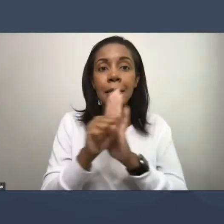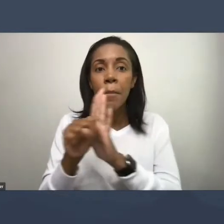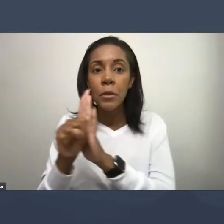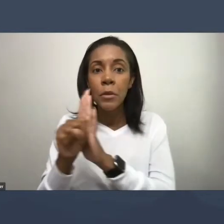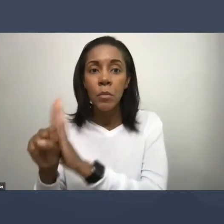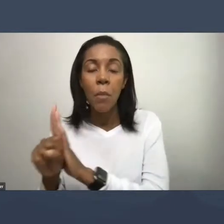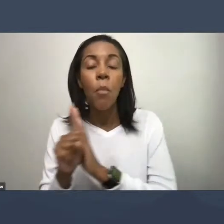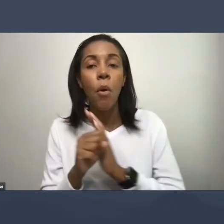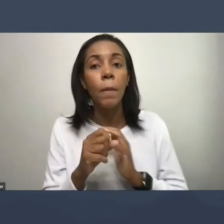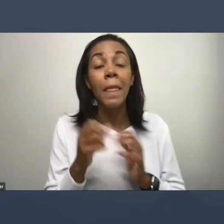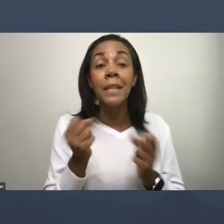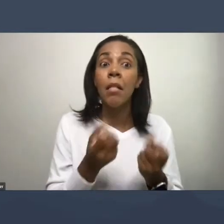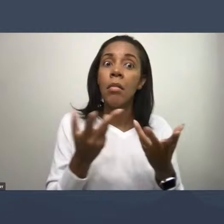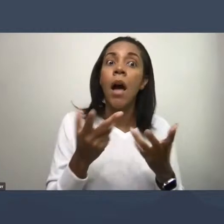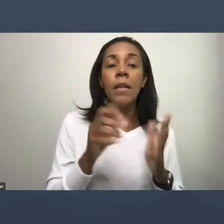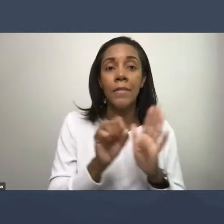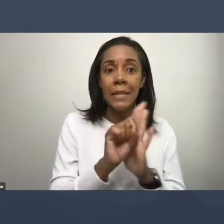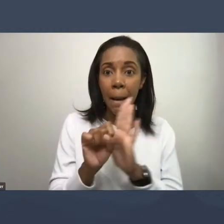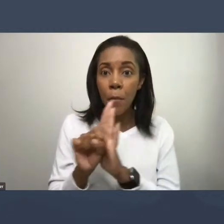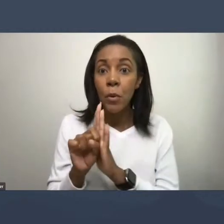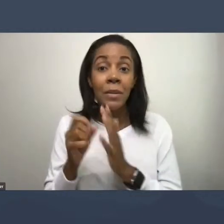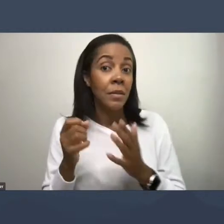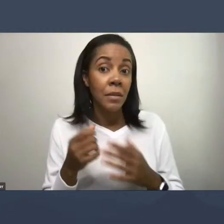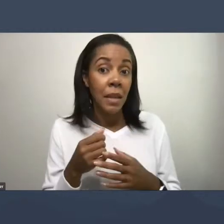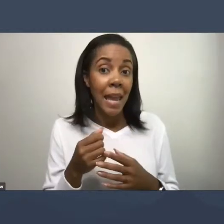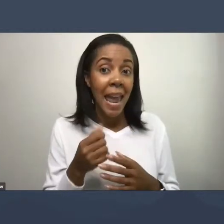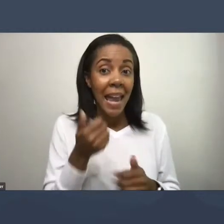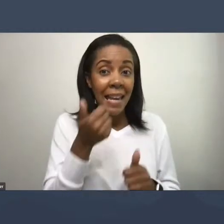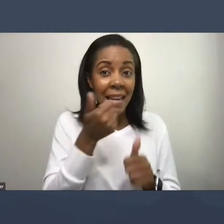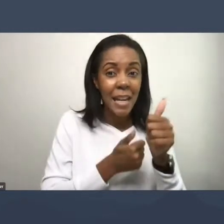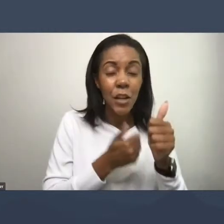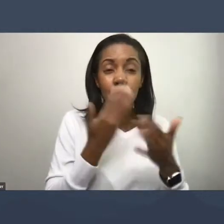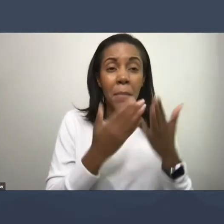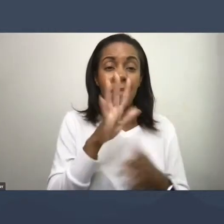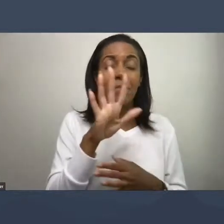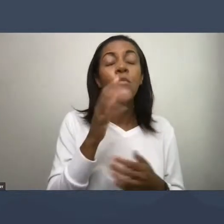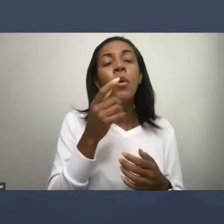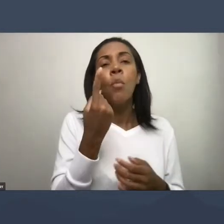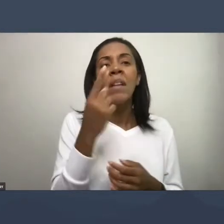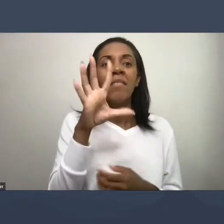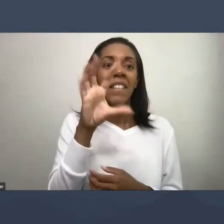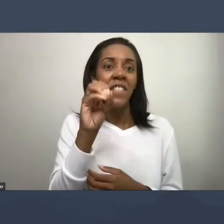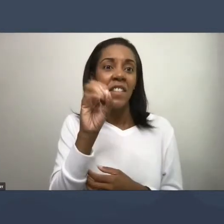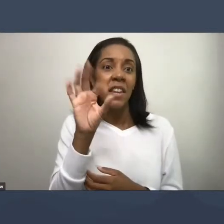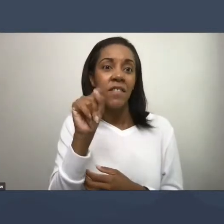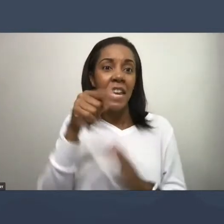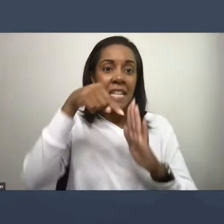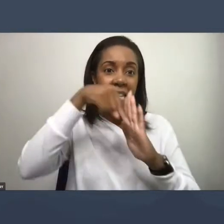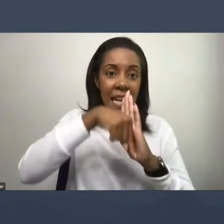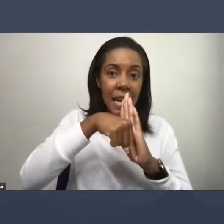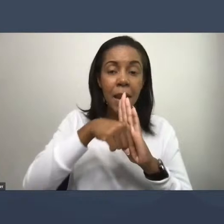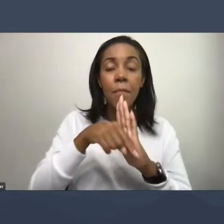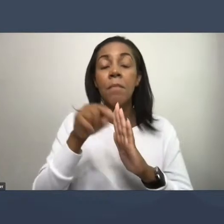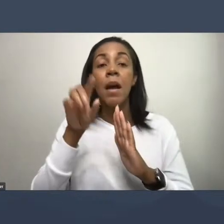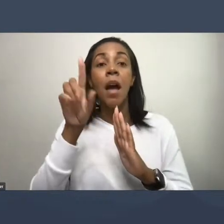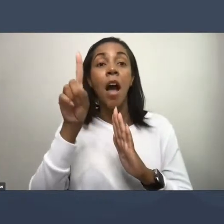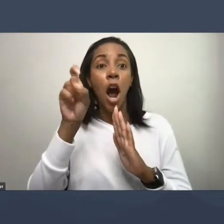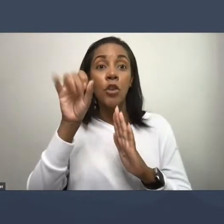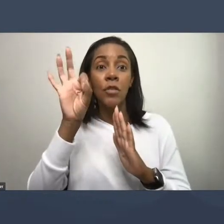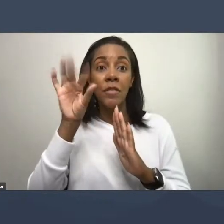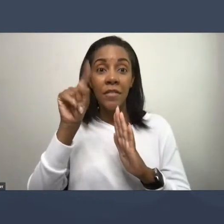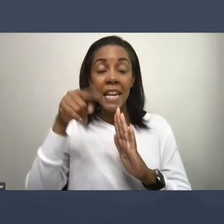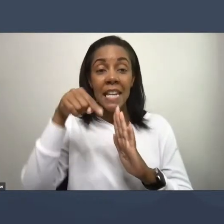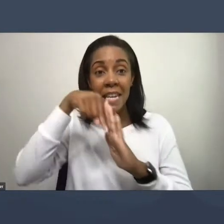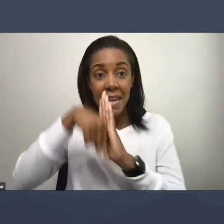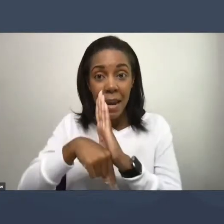facility. And each of those, and some of those are like at maybe 50 feet deep, 100 feet deep, 150 feet deep. The whole idea